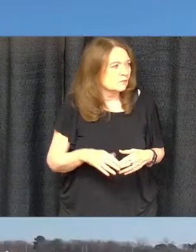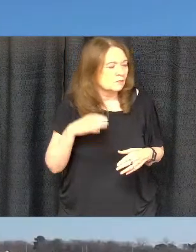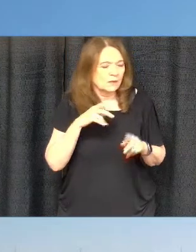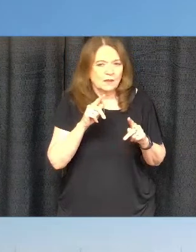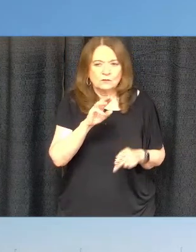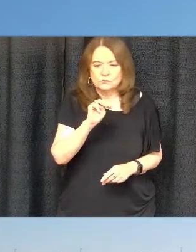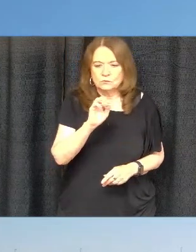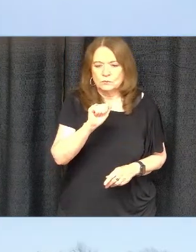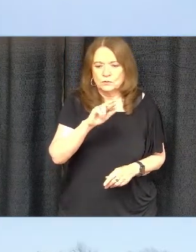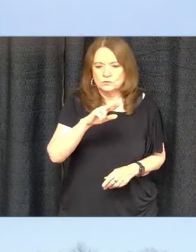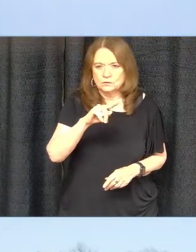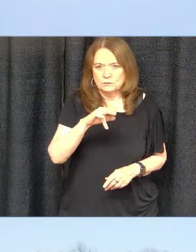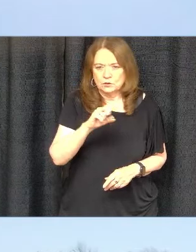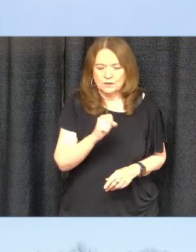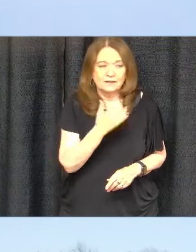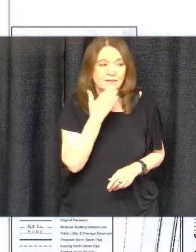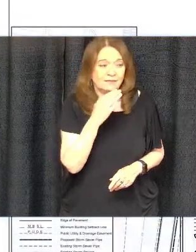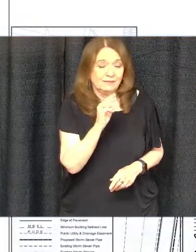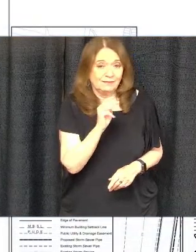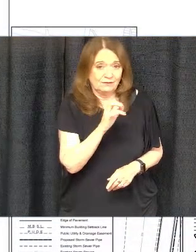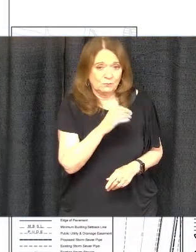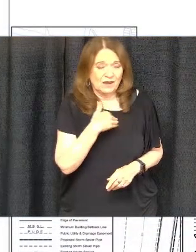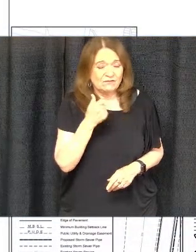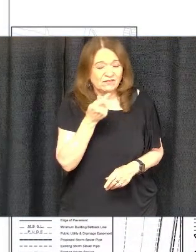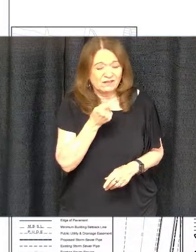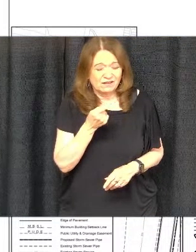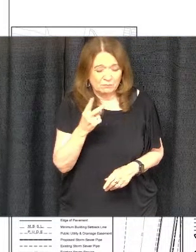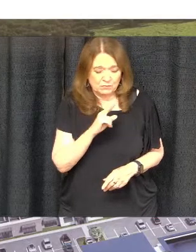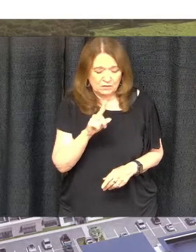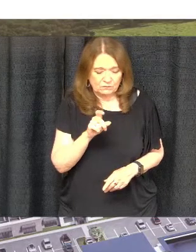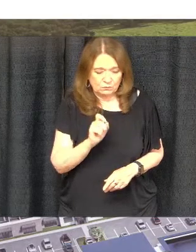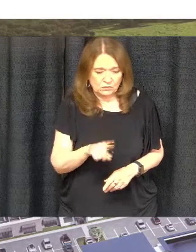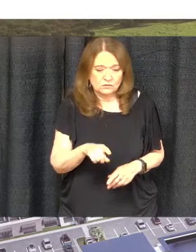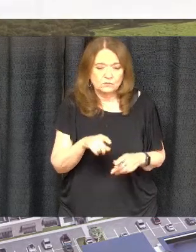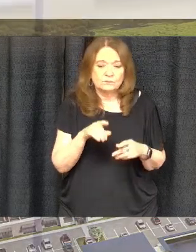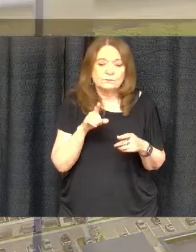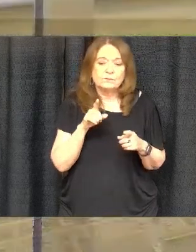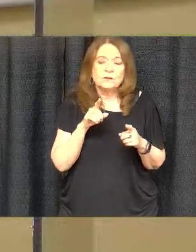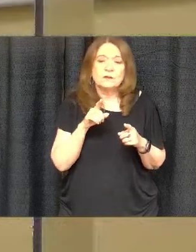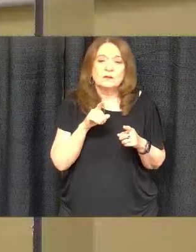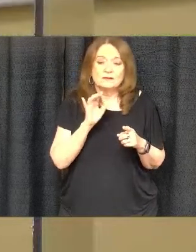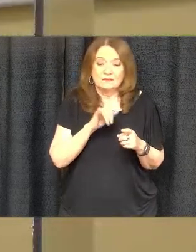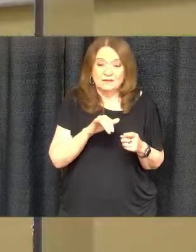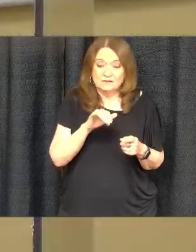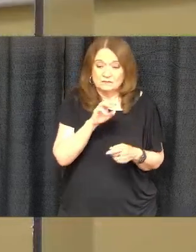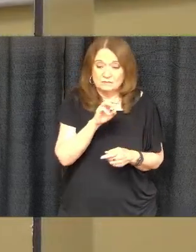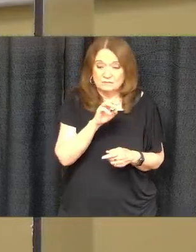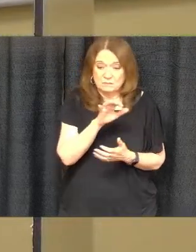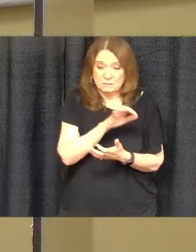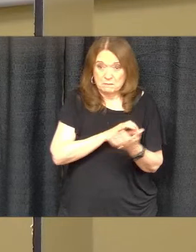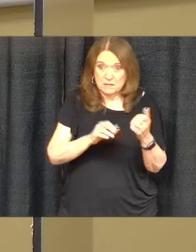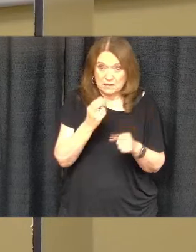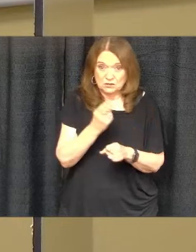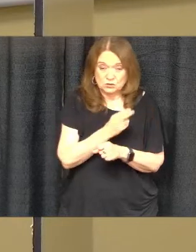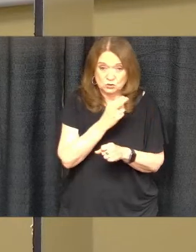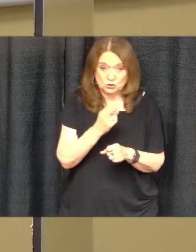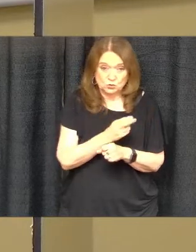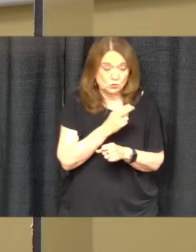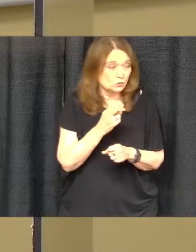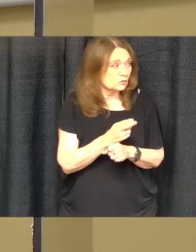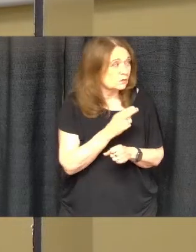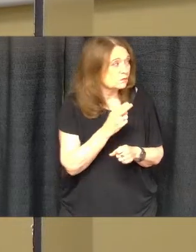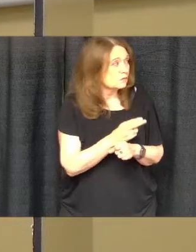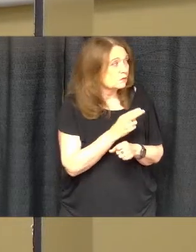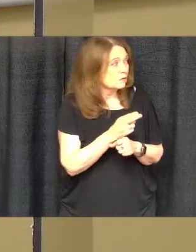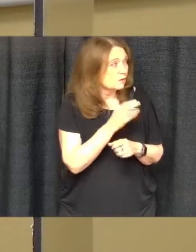you're recognized. Thank you, Mayor. I actually have a couple of questions. With regards to this being a mixed-use restaurant, retail, and office space,